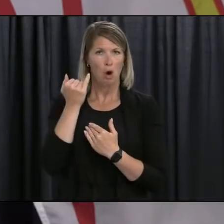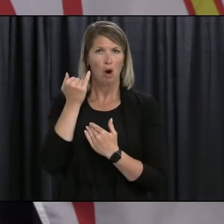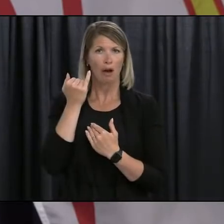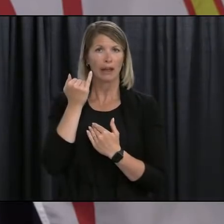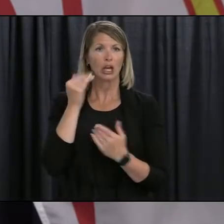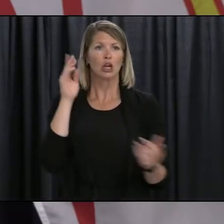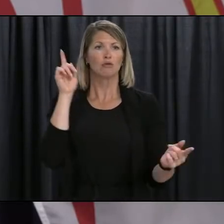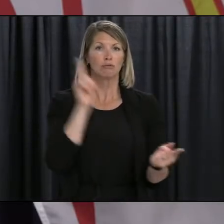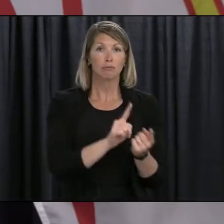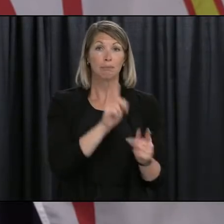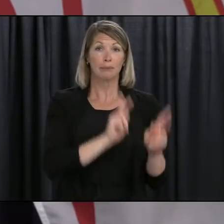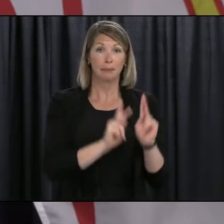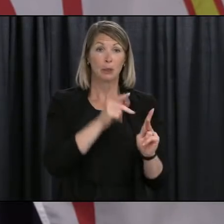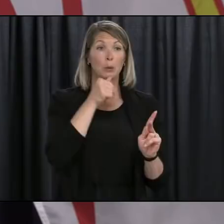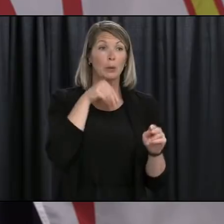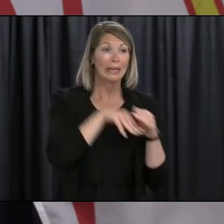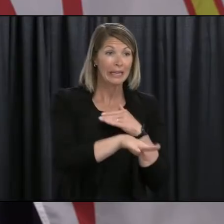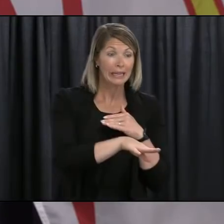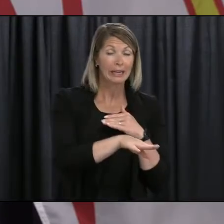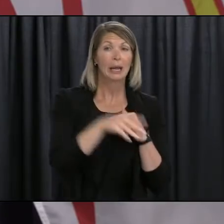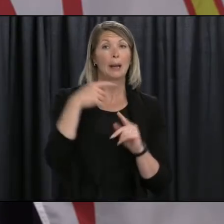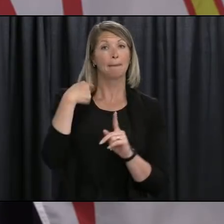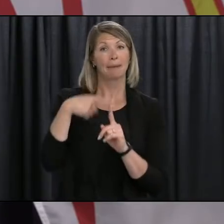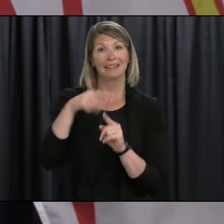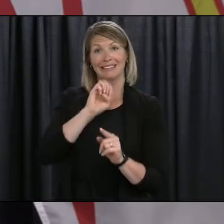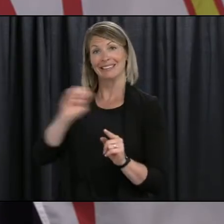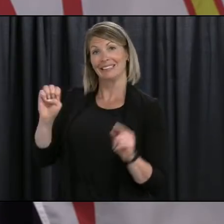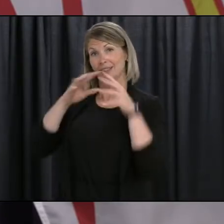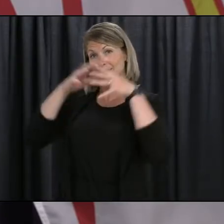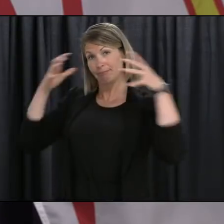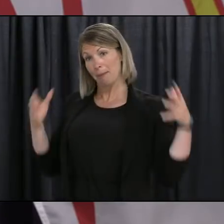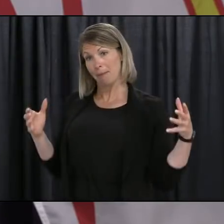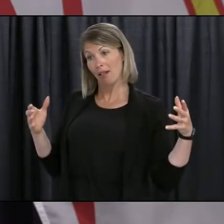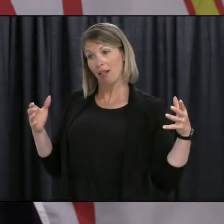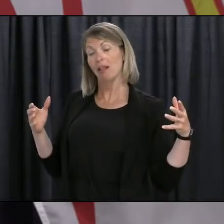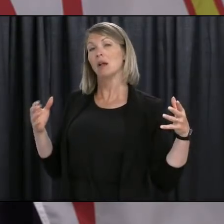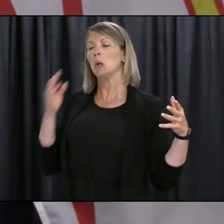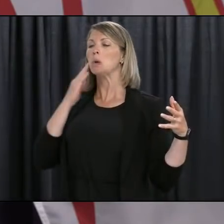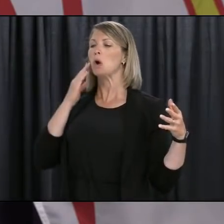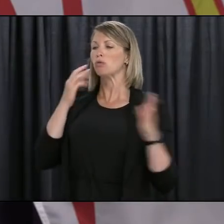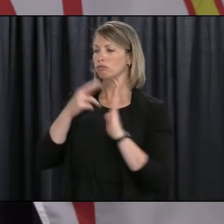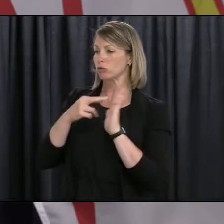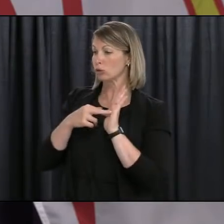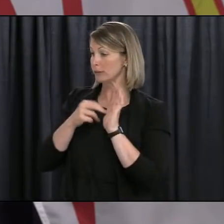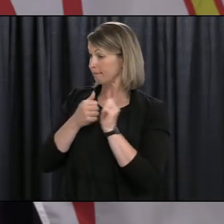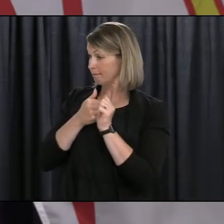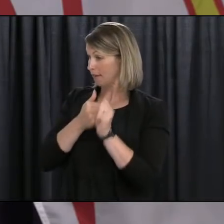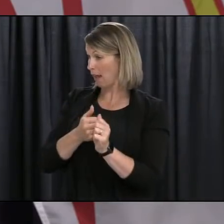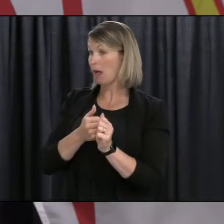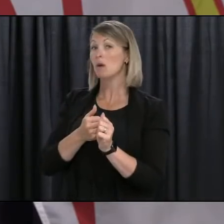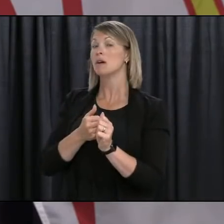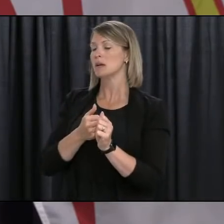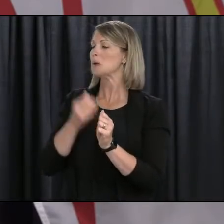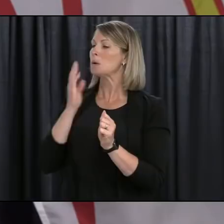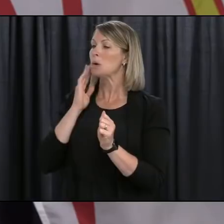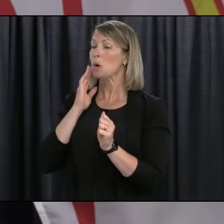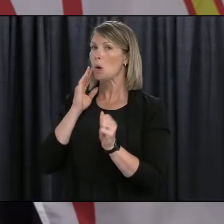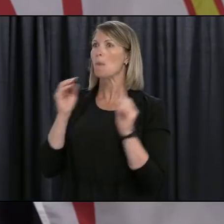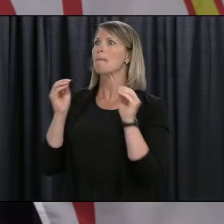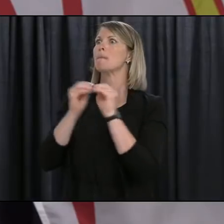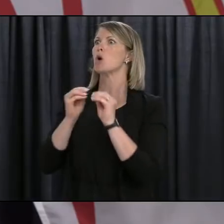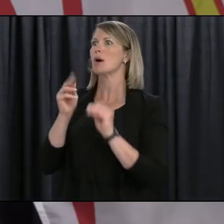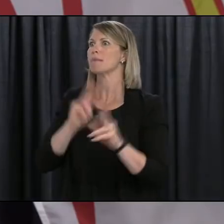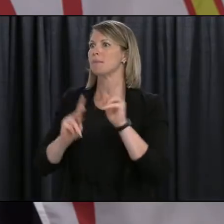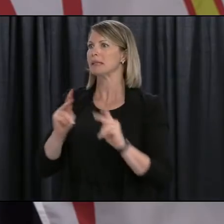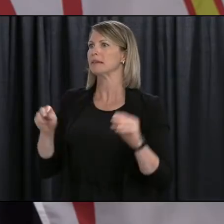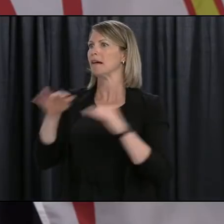up to the Atlantic bubble, then we have to consider that there will be more movement of people around. So I